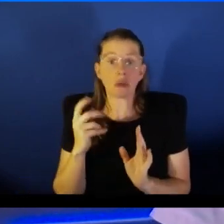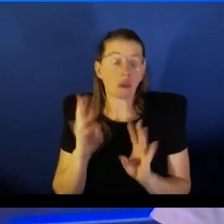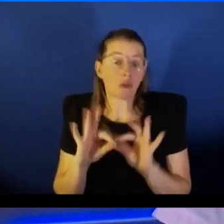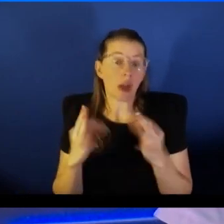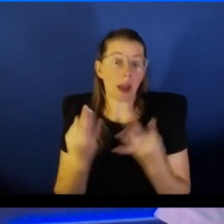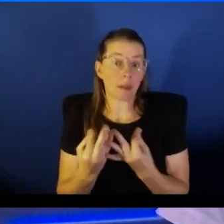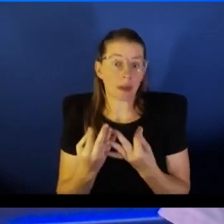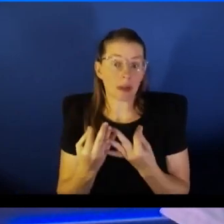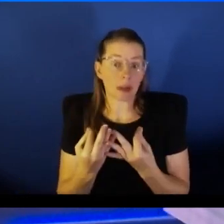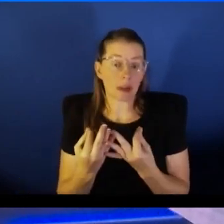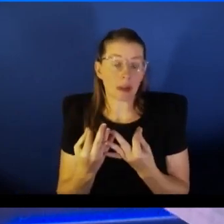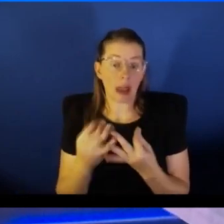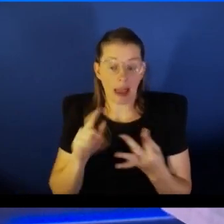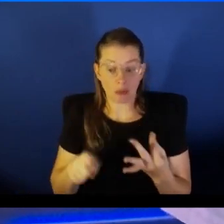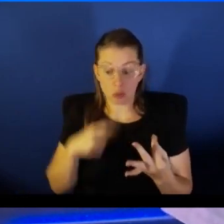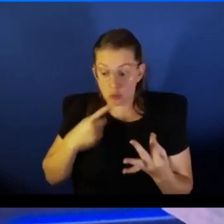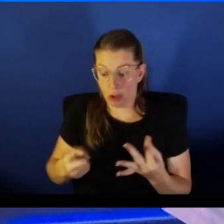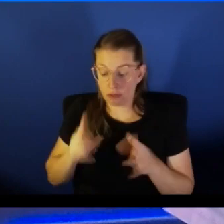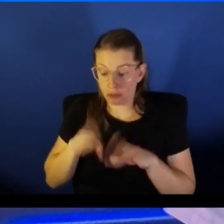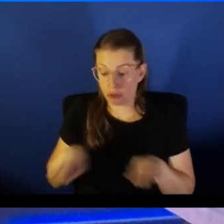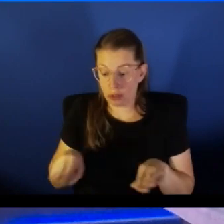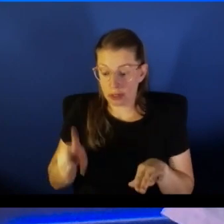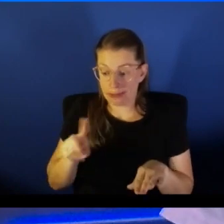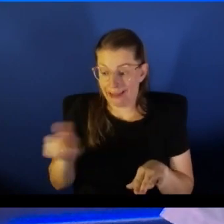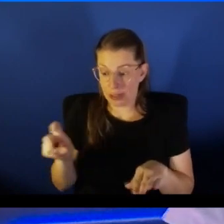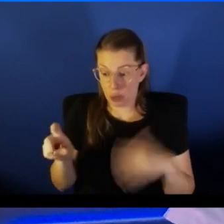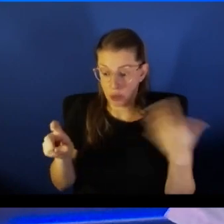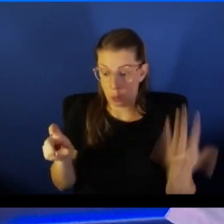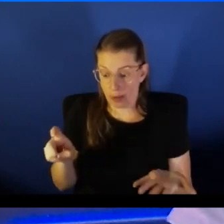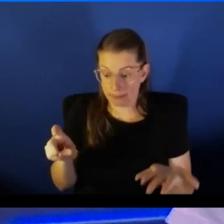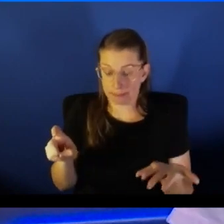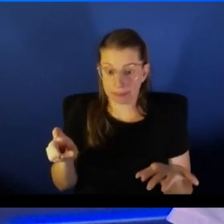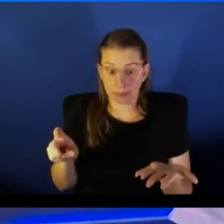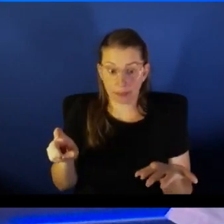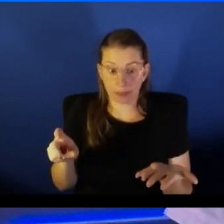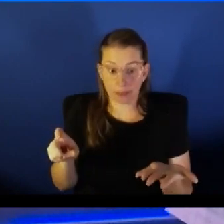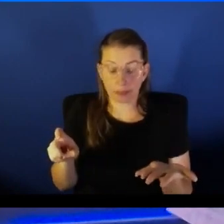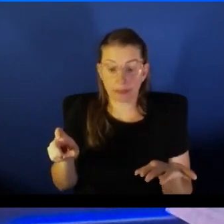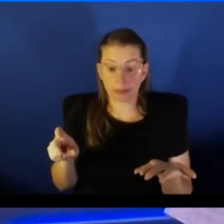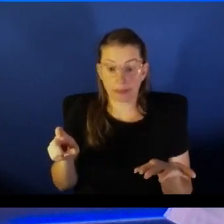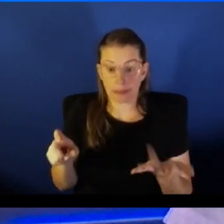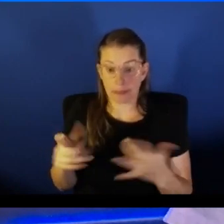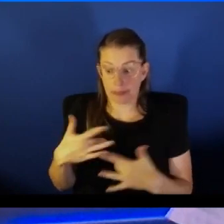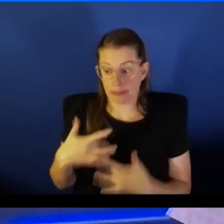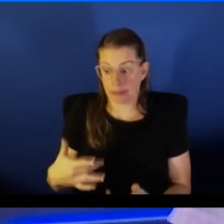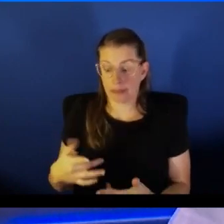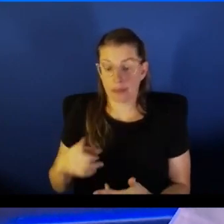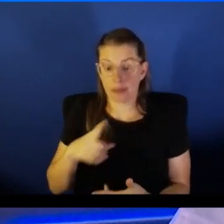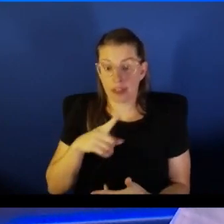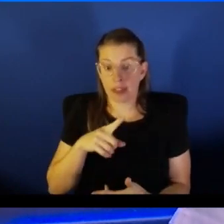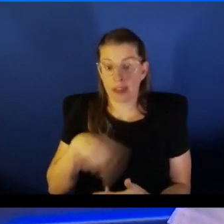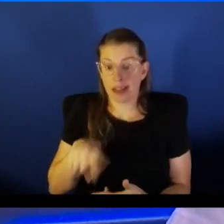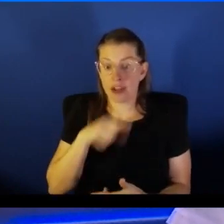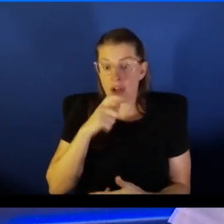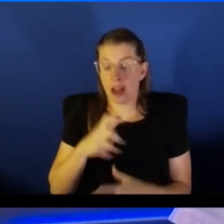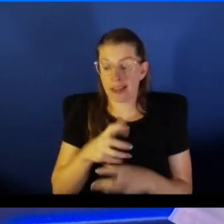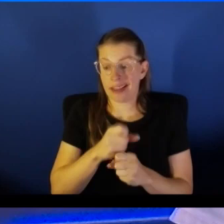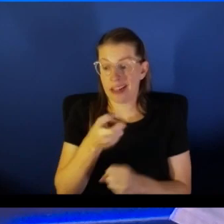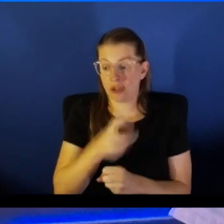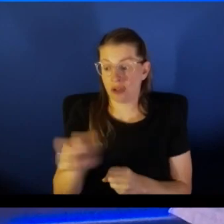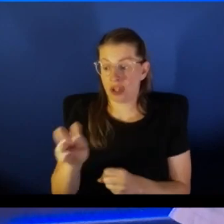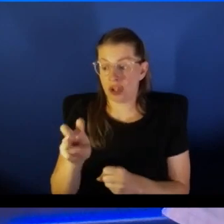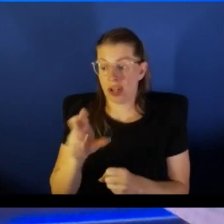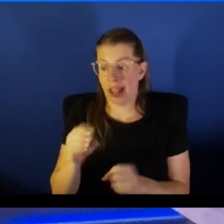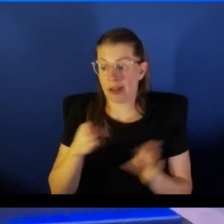to tell their children what their diagnosis is, so a lot of the times they are not getting those transition and